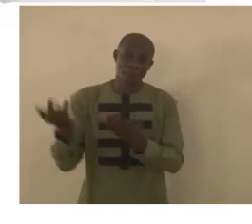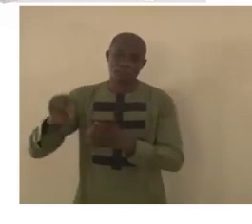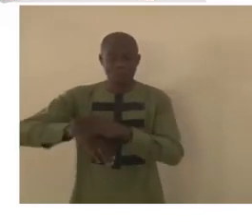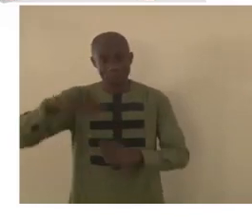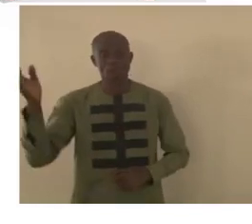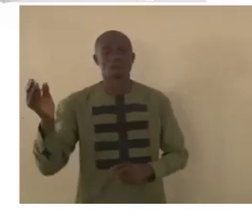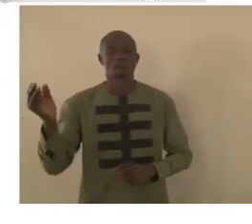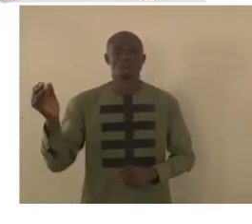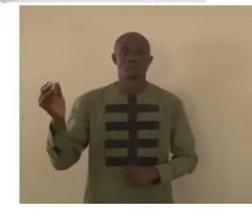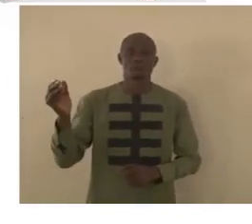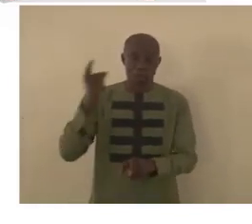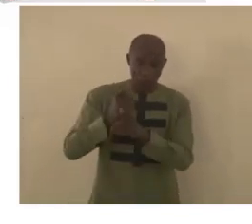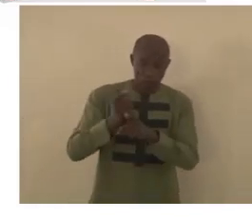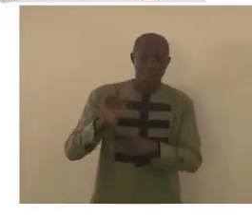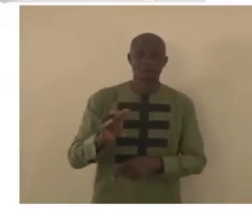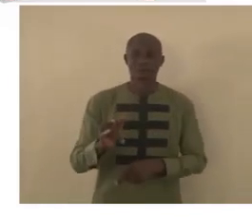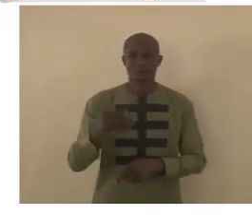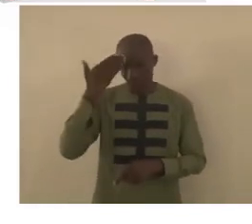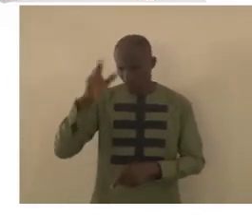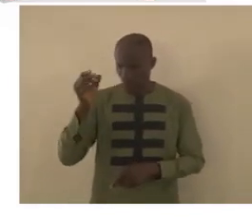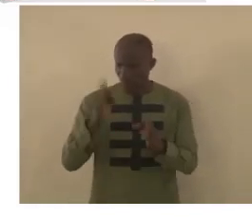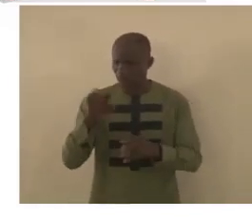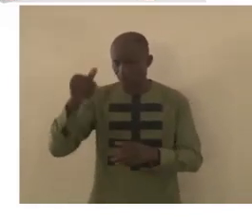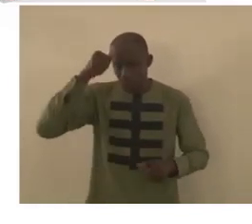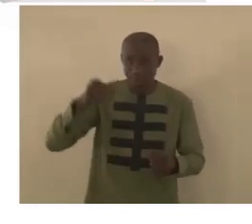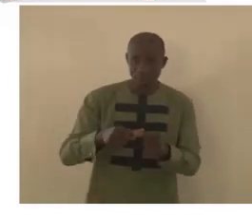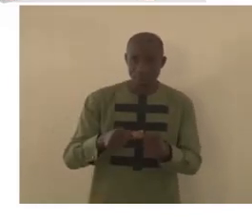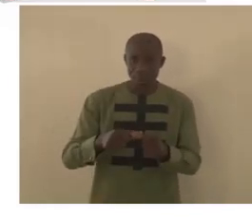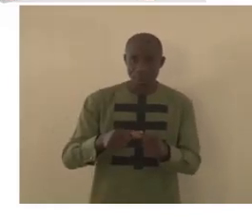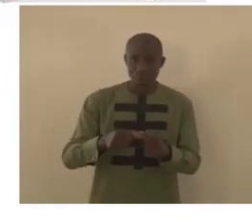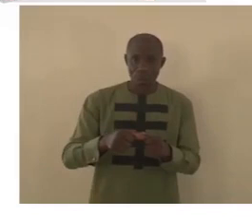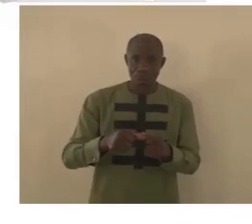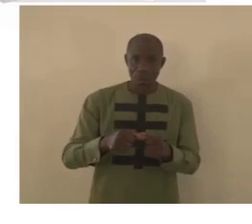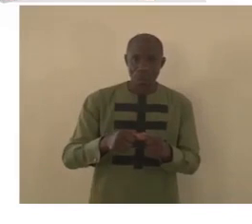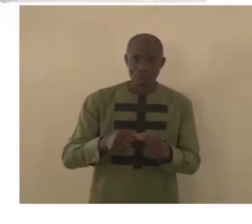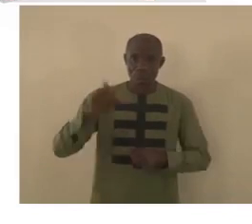out diligently. I don't know if you remember this song. In